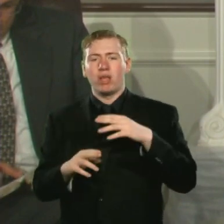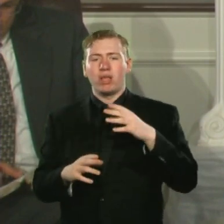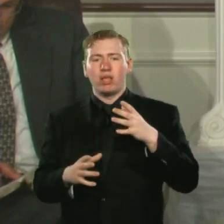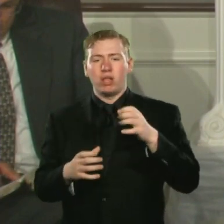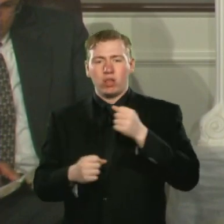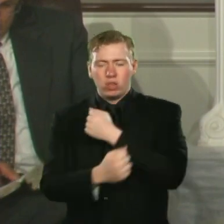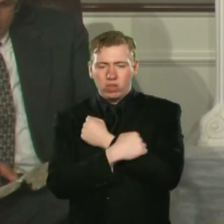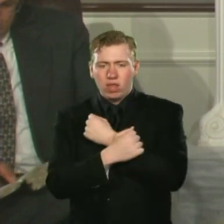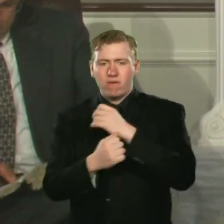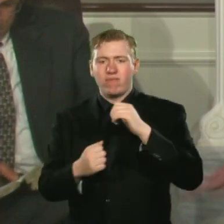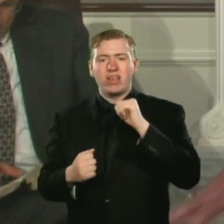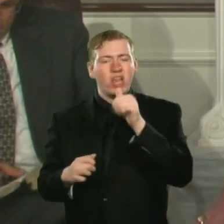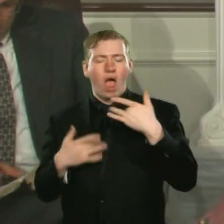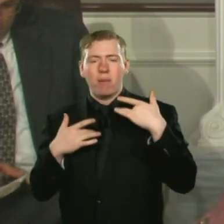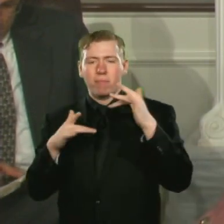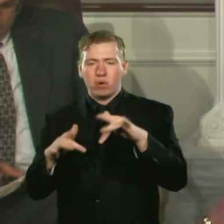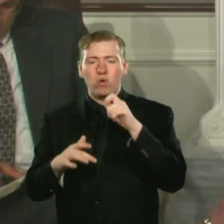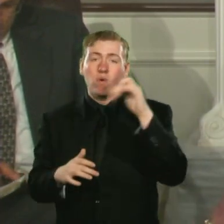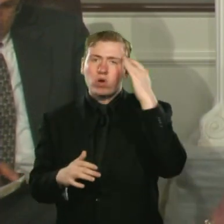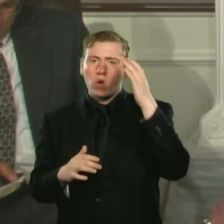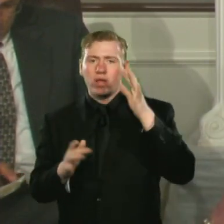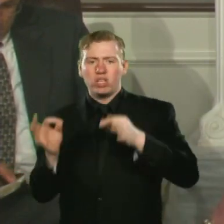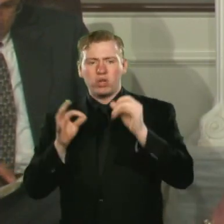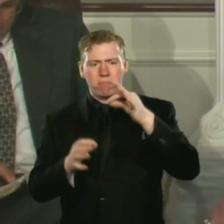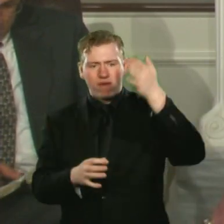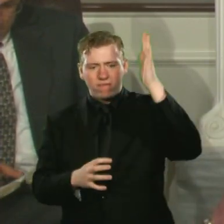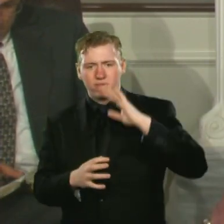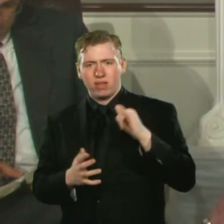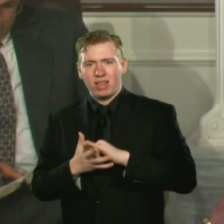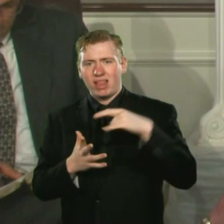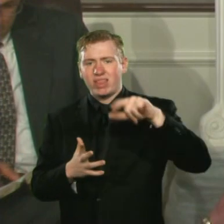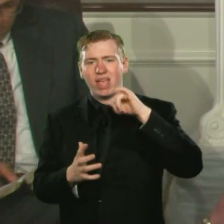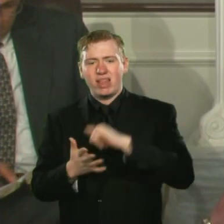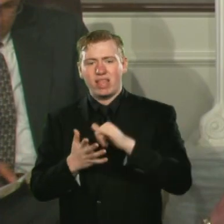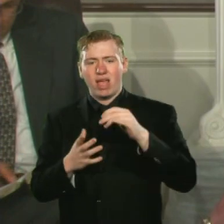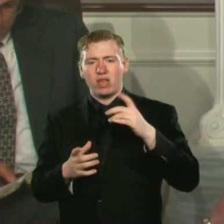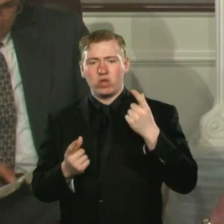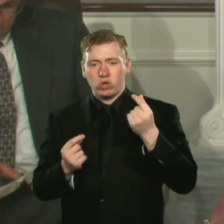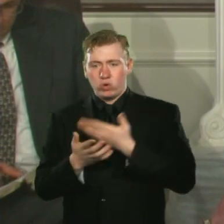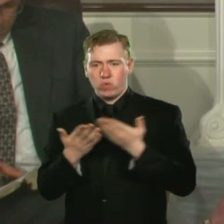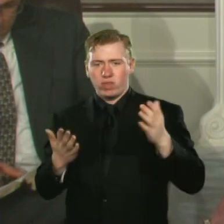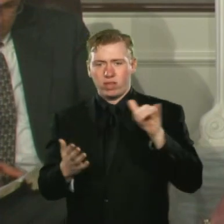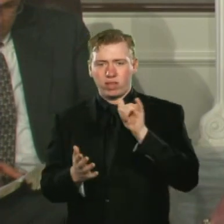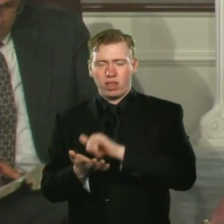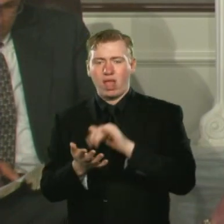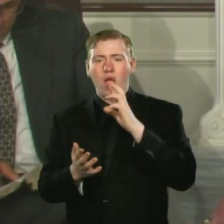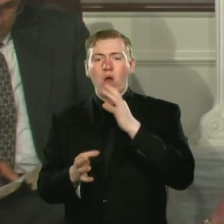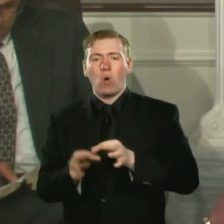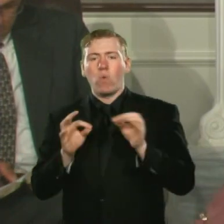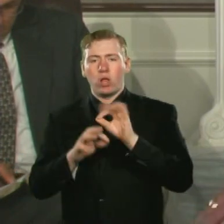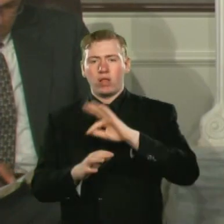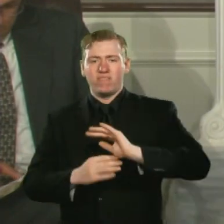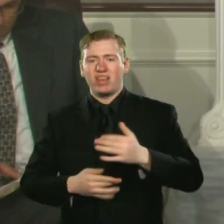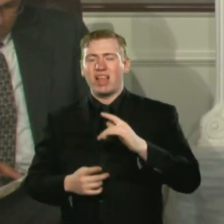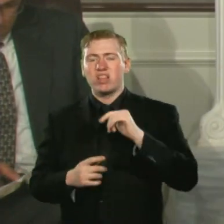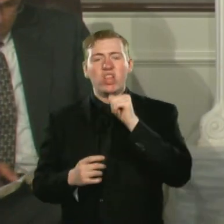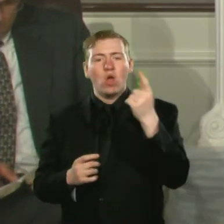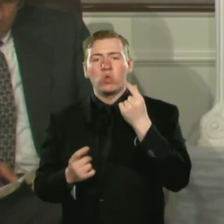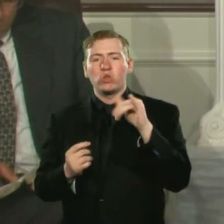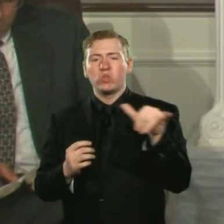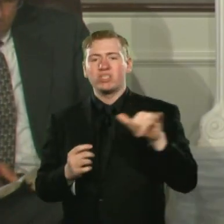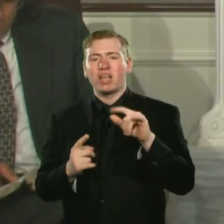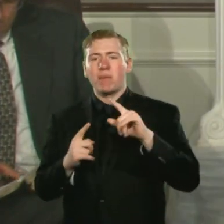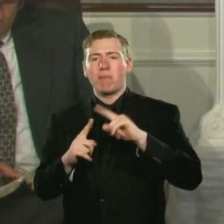unmerciful, who, knowing the judgment of God, that they that commit such things are worthy of death, not only to do the same, but have pleasure,